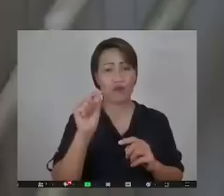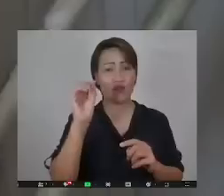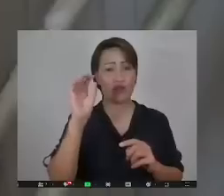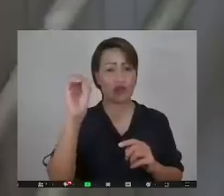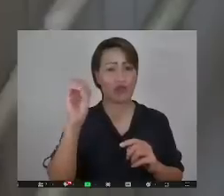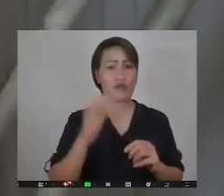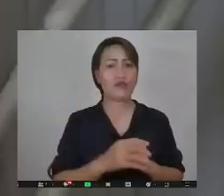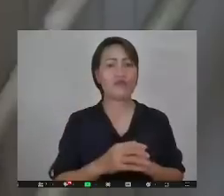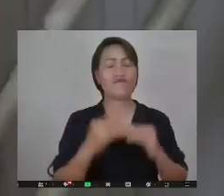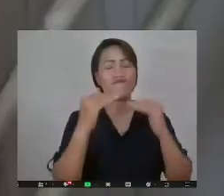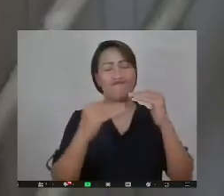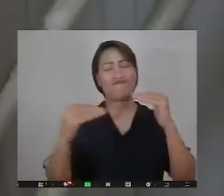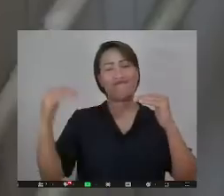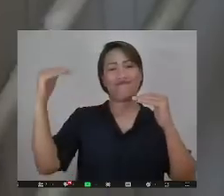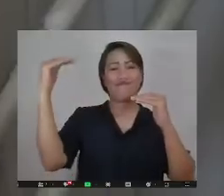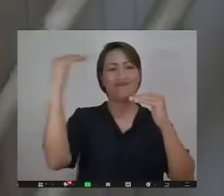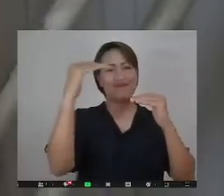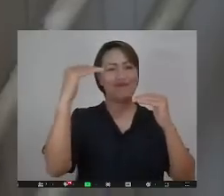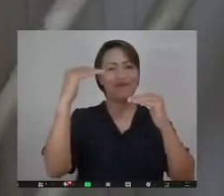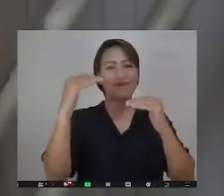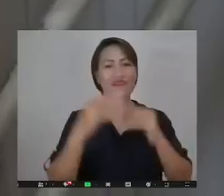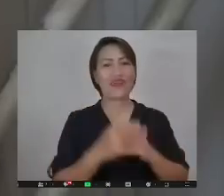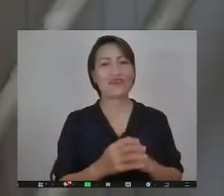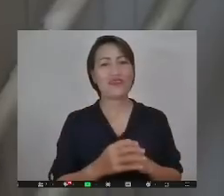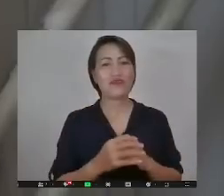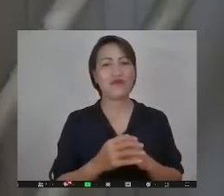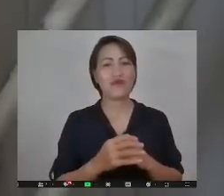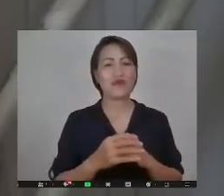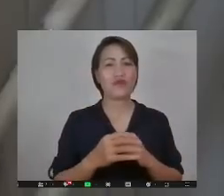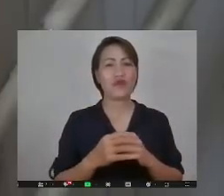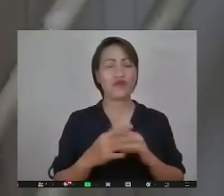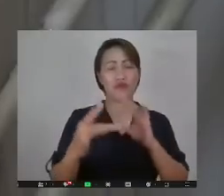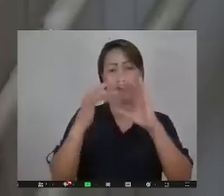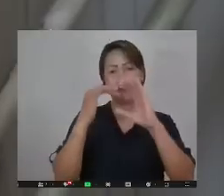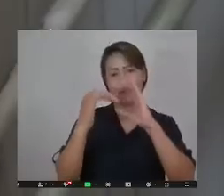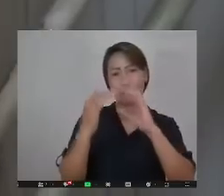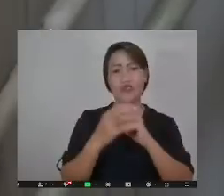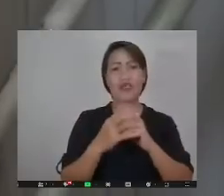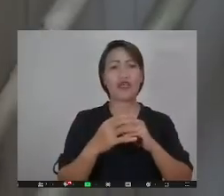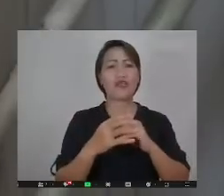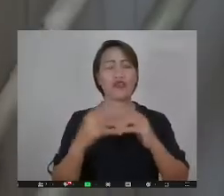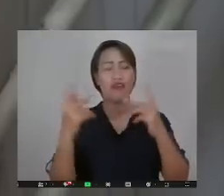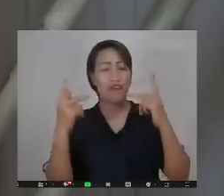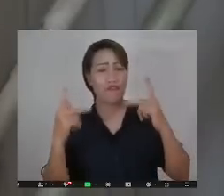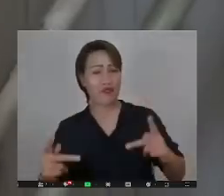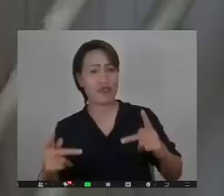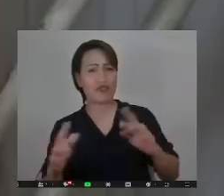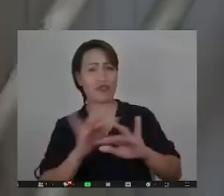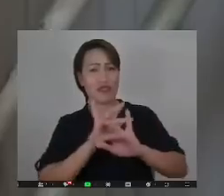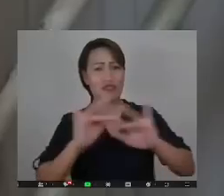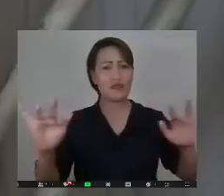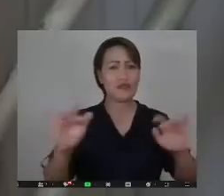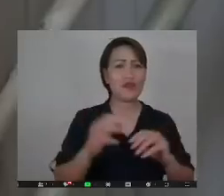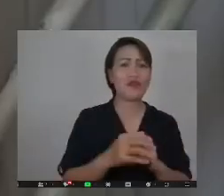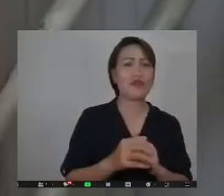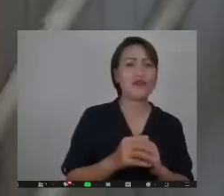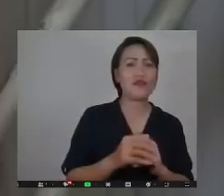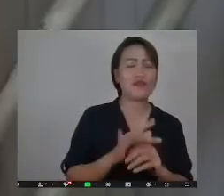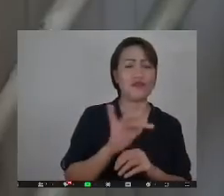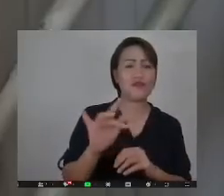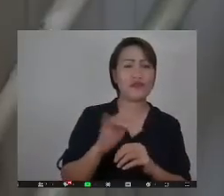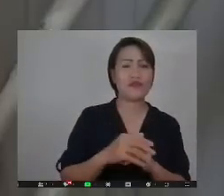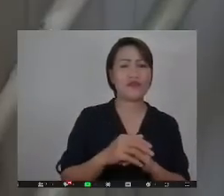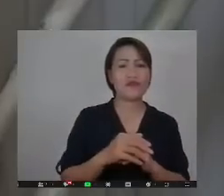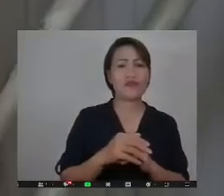of convergence between virtual and physical space. Huge amount of information from sensors